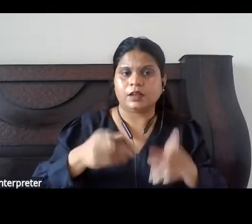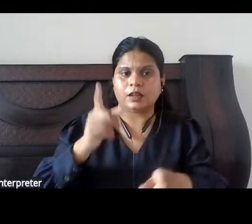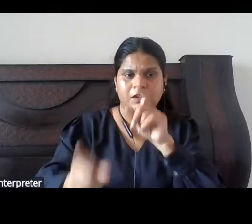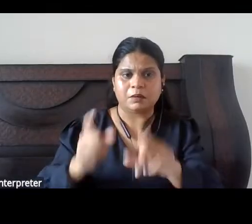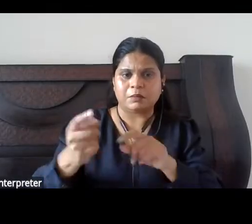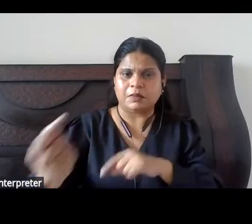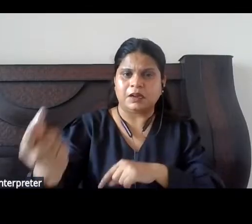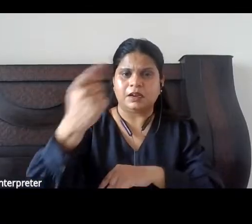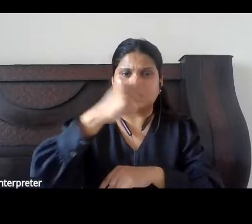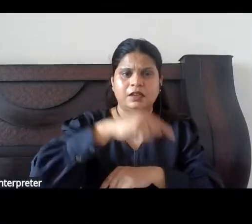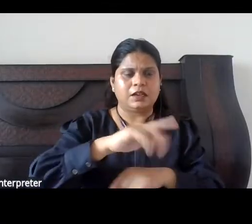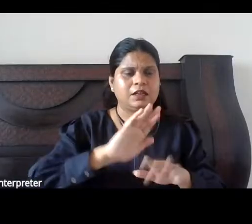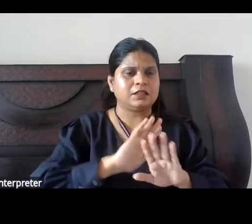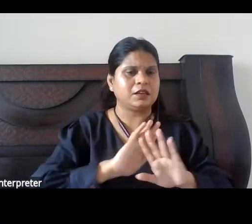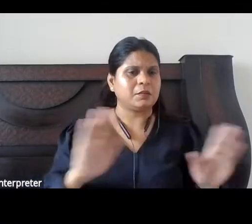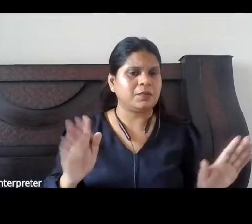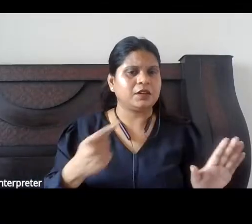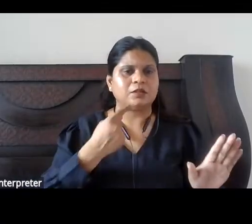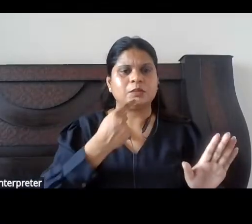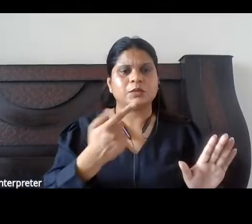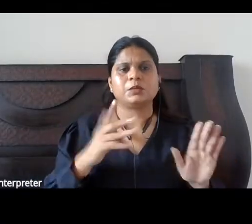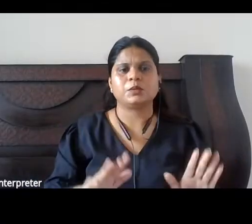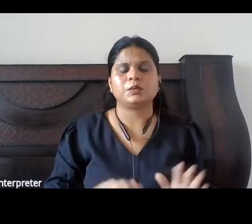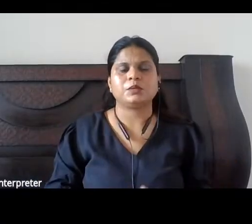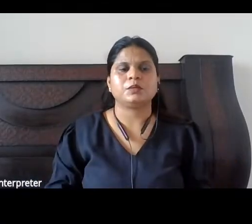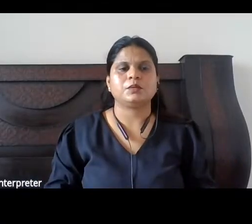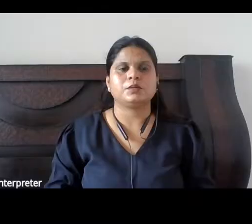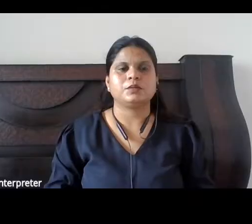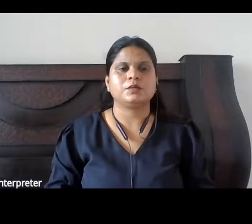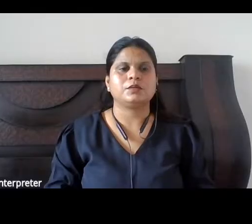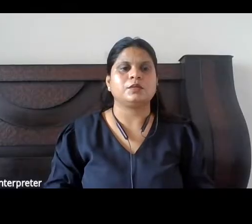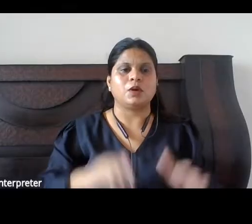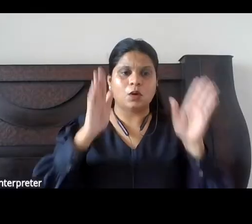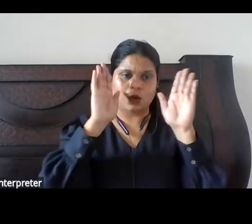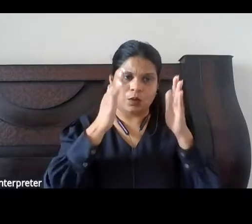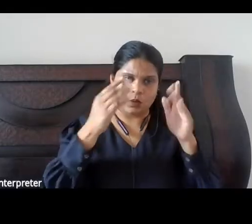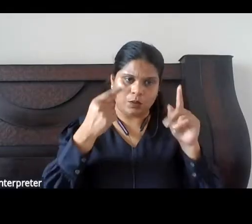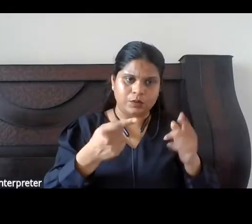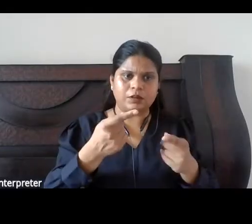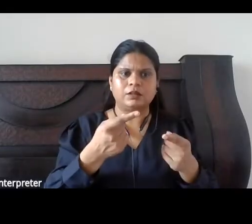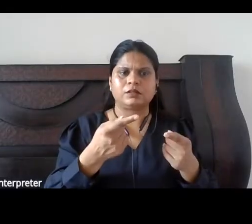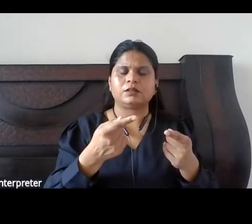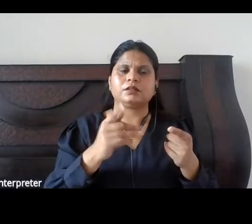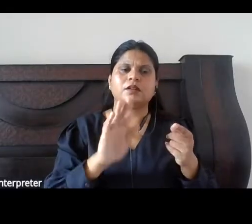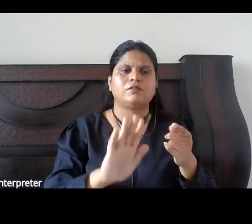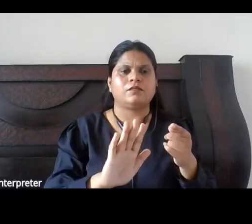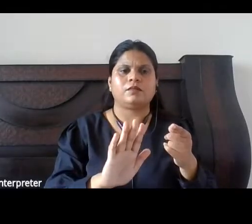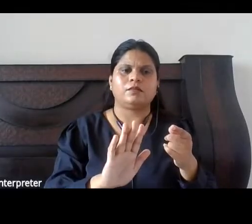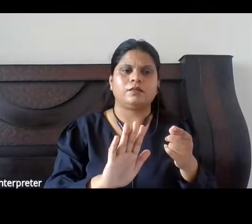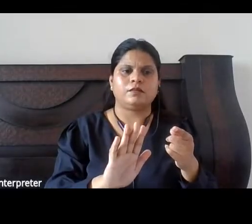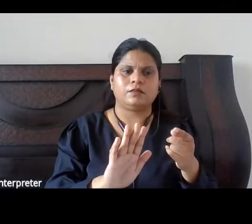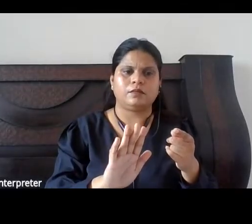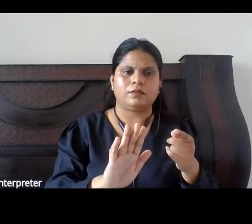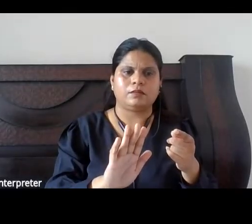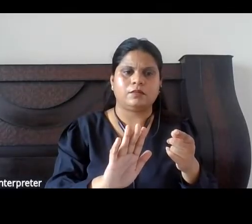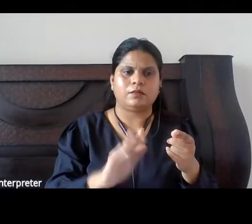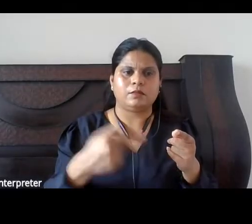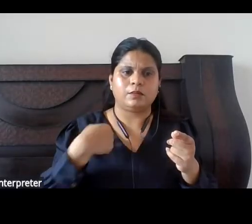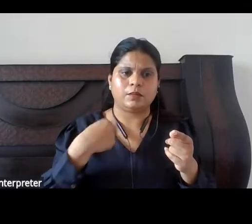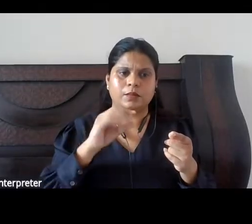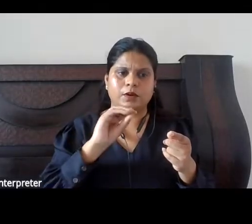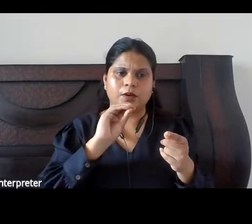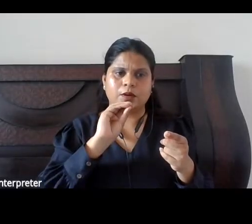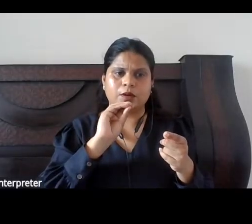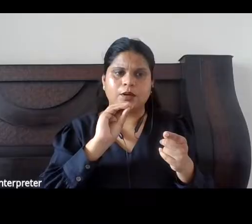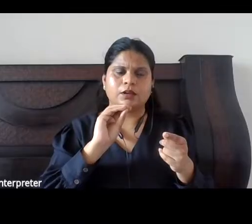said, she autism wasn't definitely included, but she just didn't want to, she was